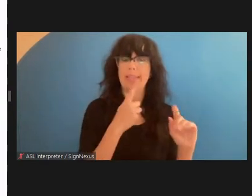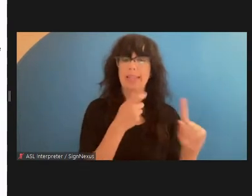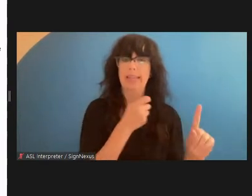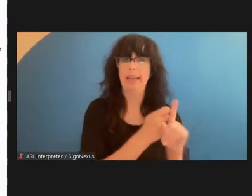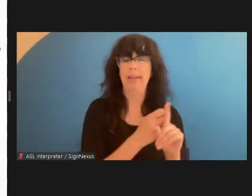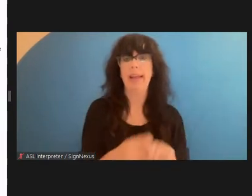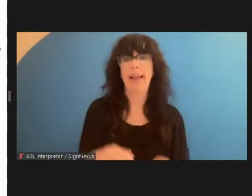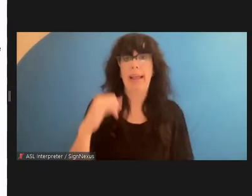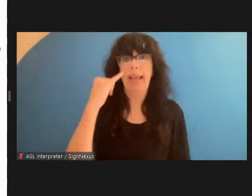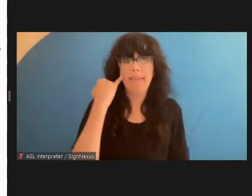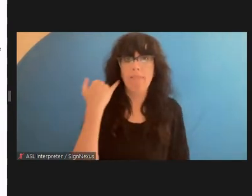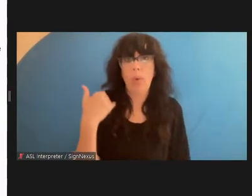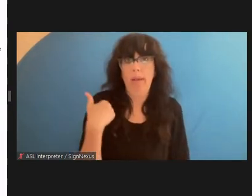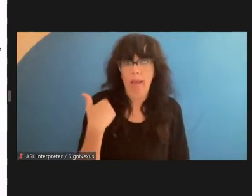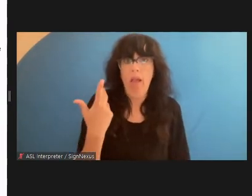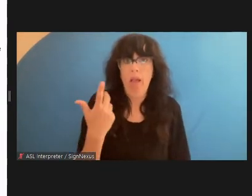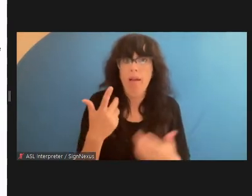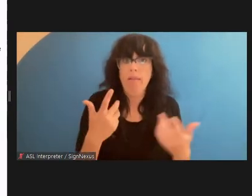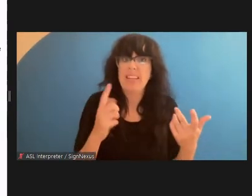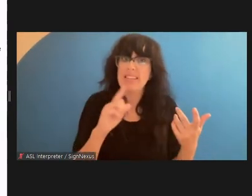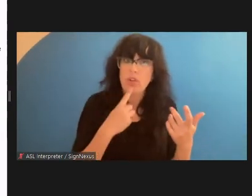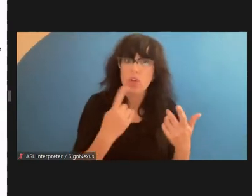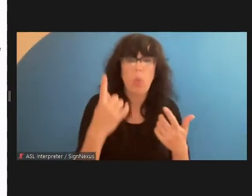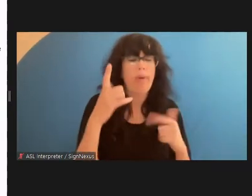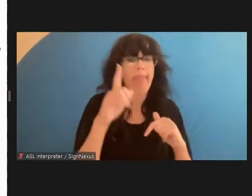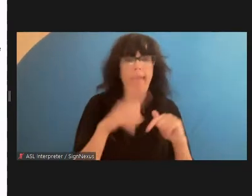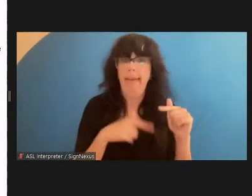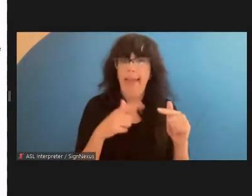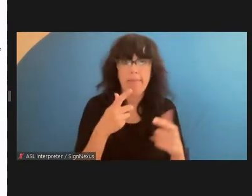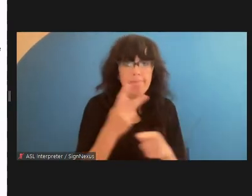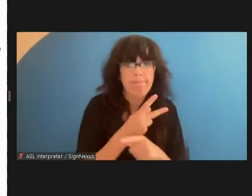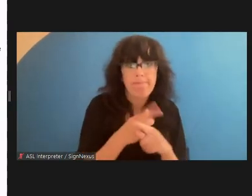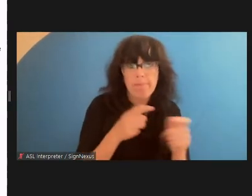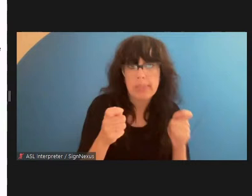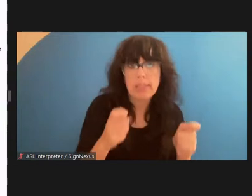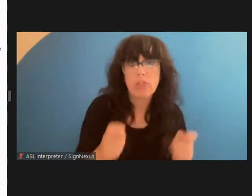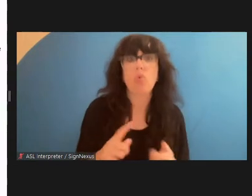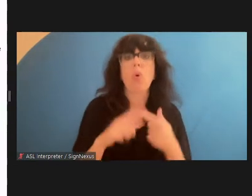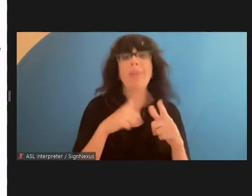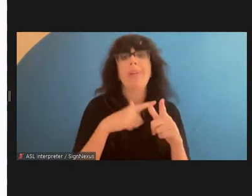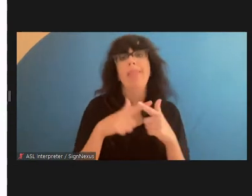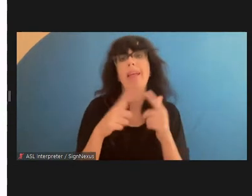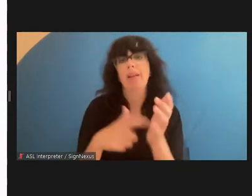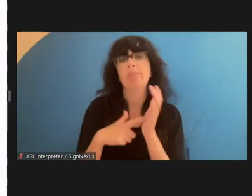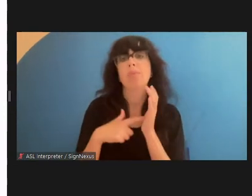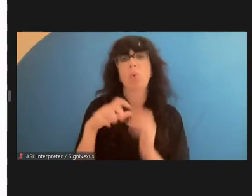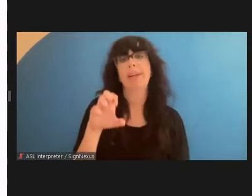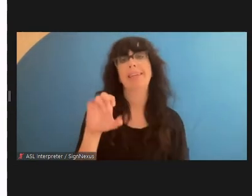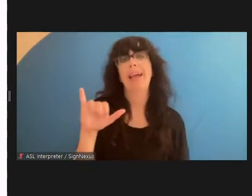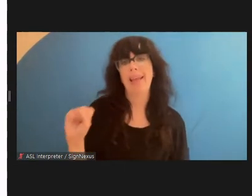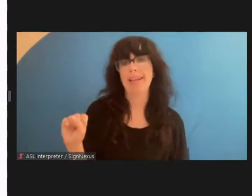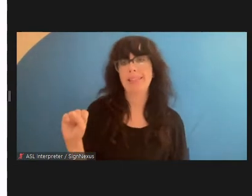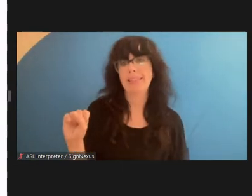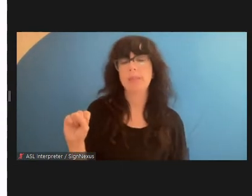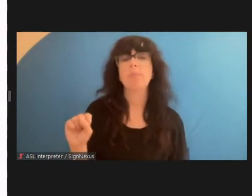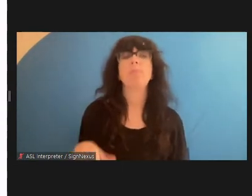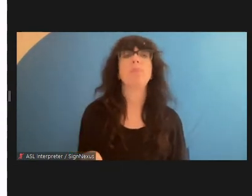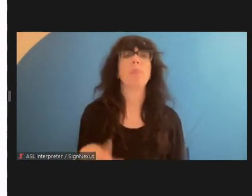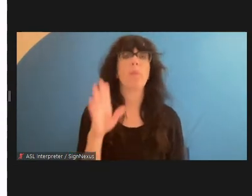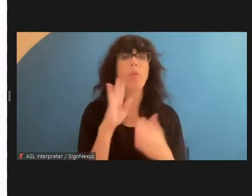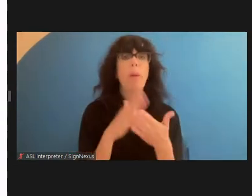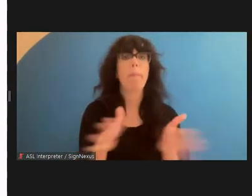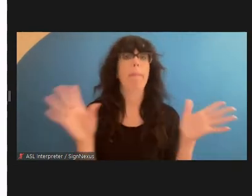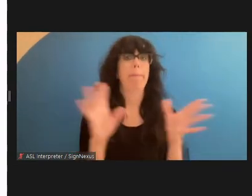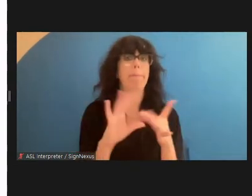that cannot be mitigated then an environmental impact statement or eis would be required as noted our public comment period is